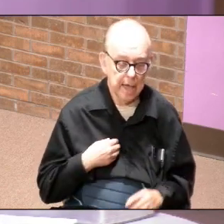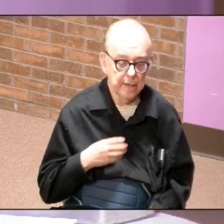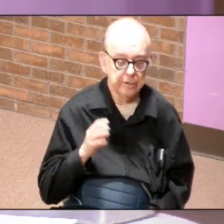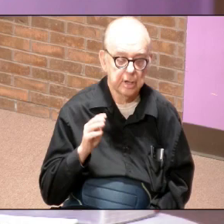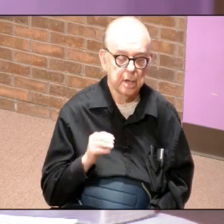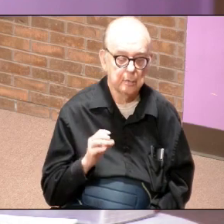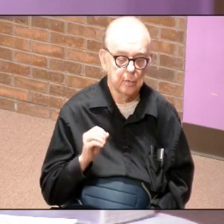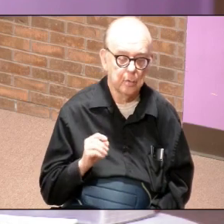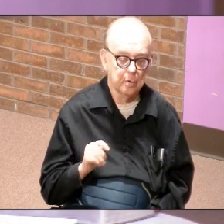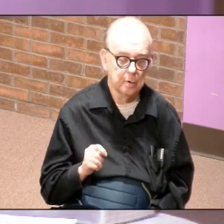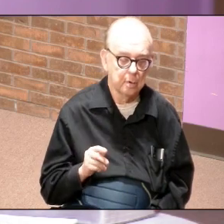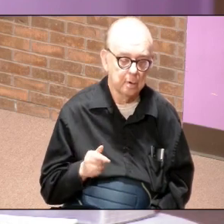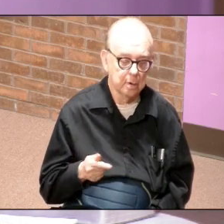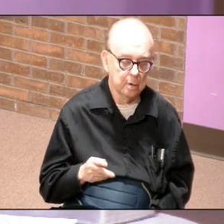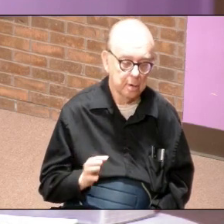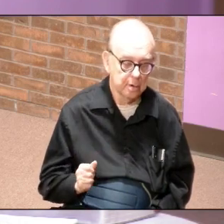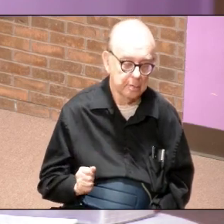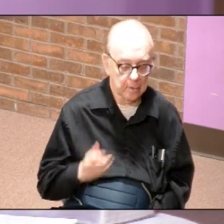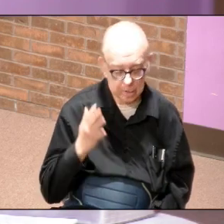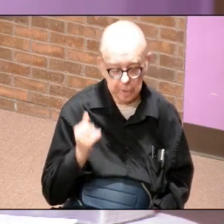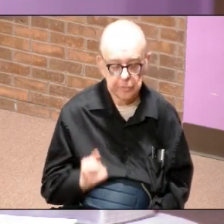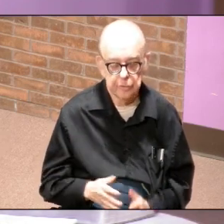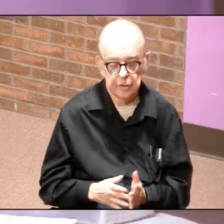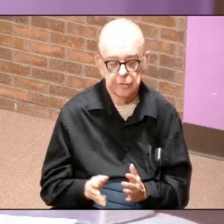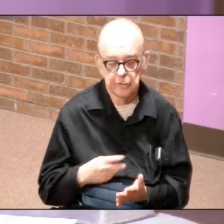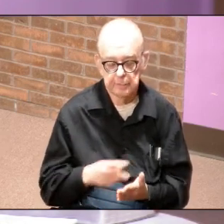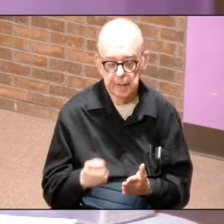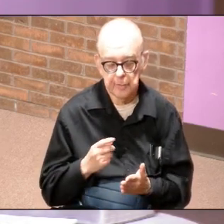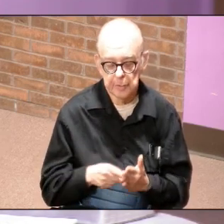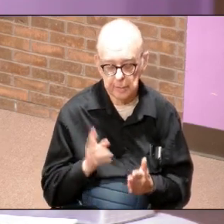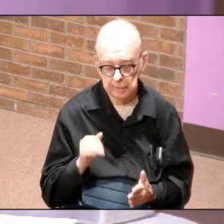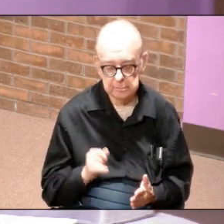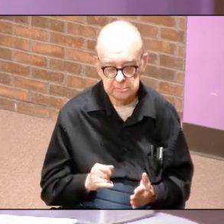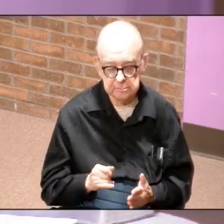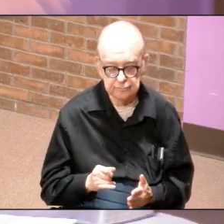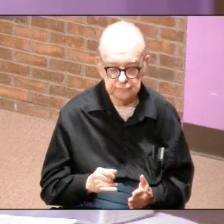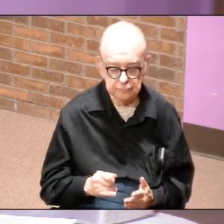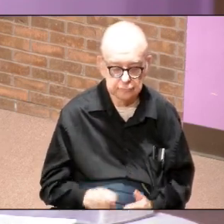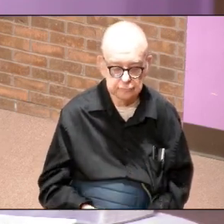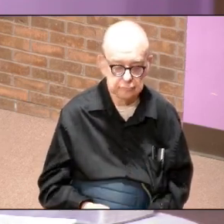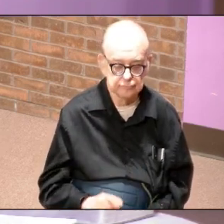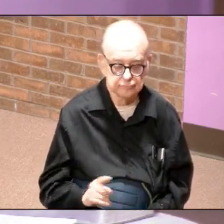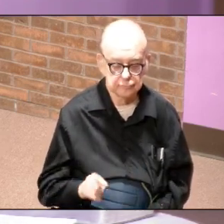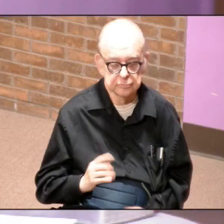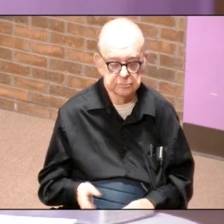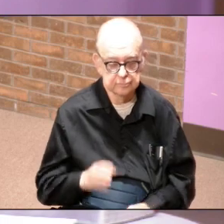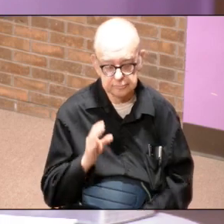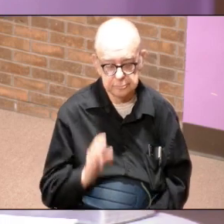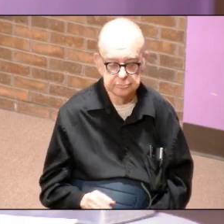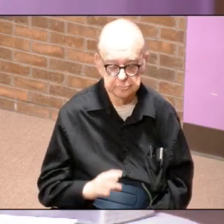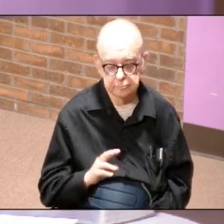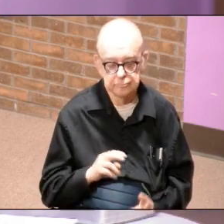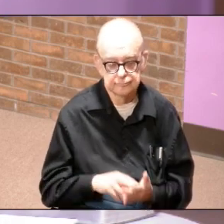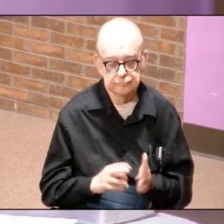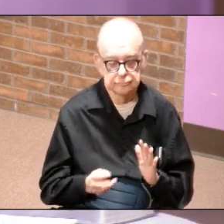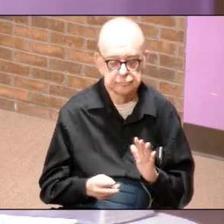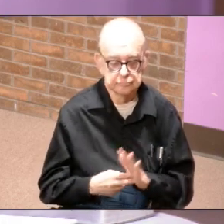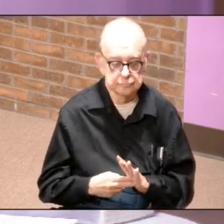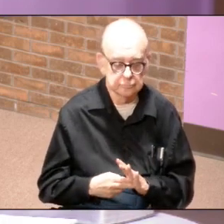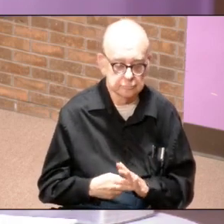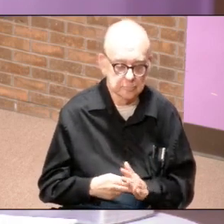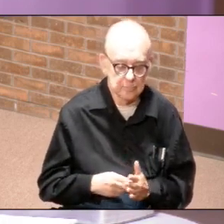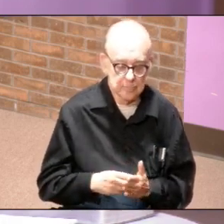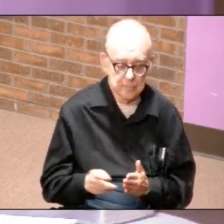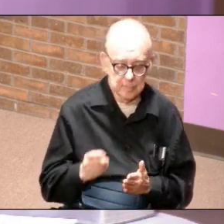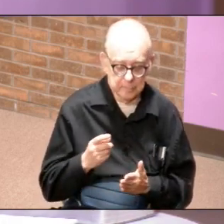because Jesus paid the price for it. When he said, tetelestai, on the cross, which meant paid in